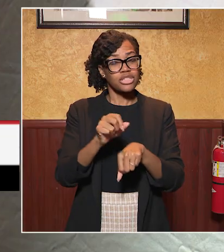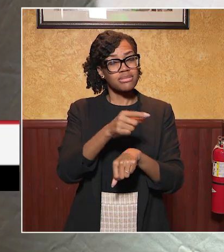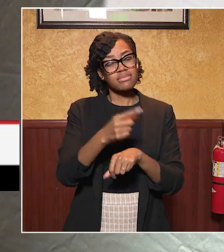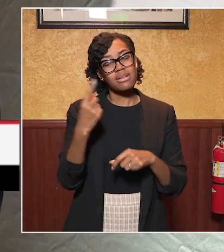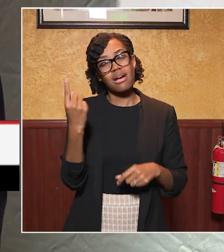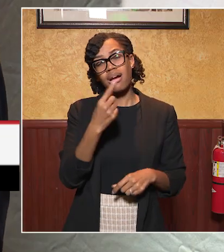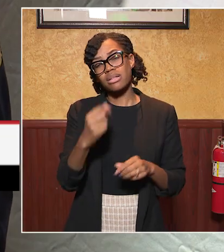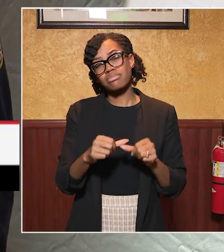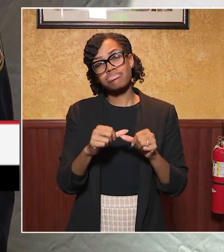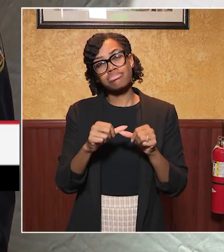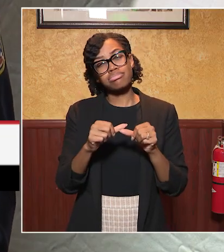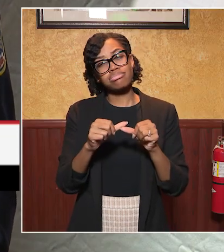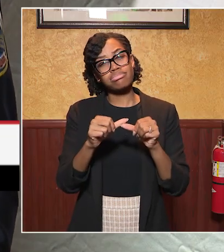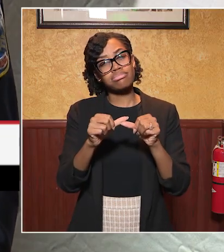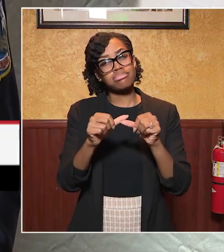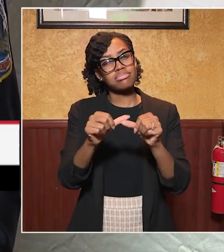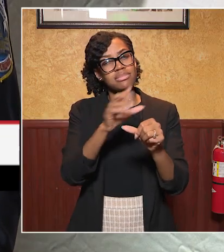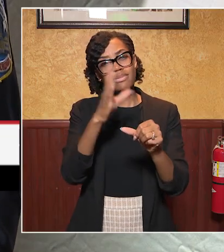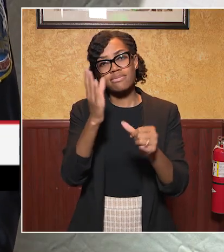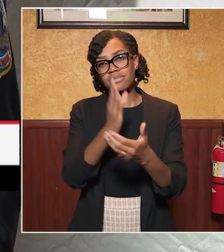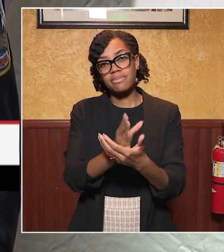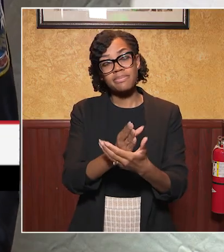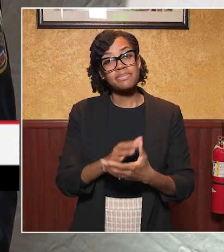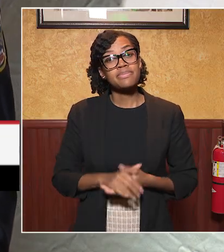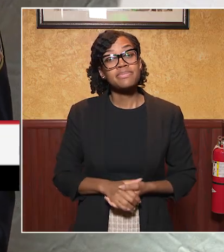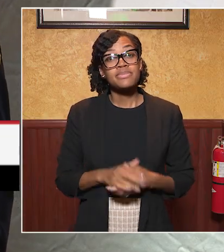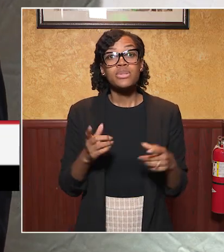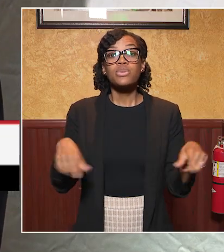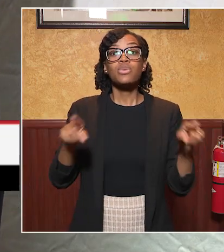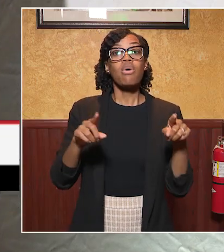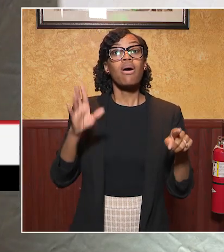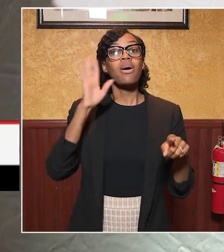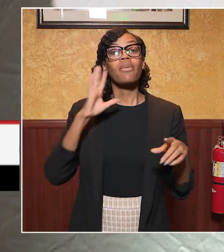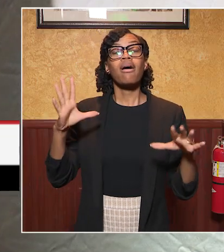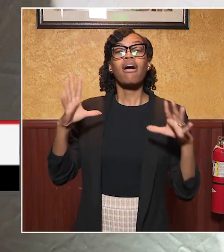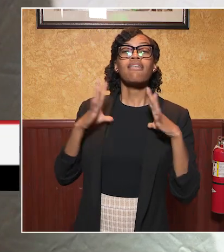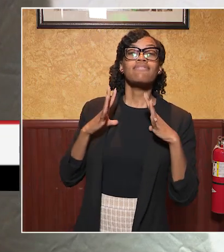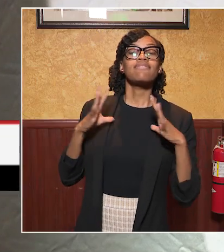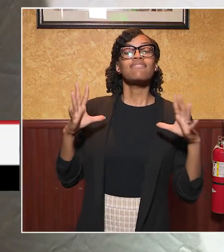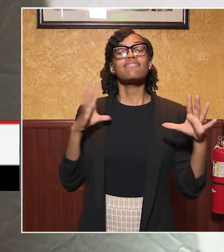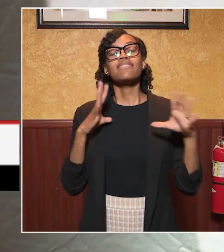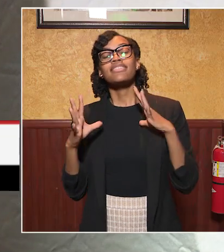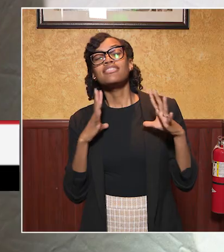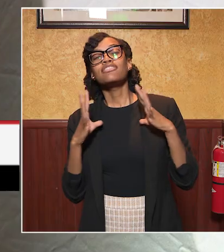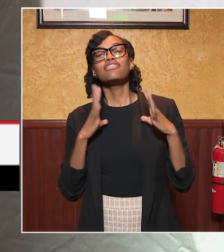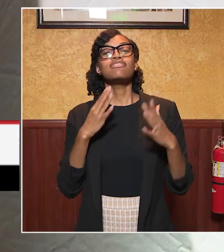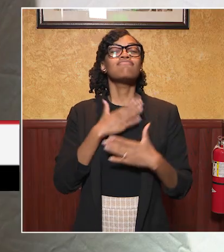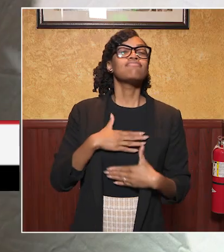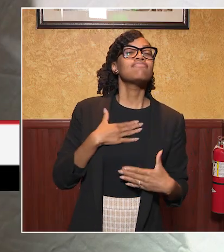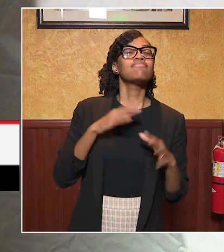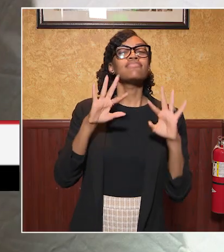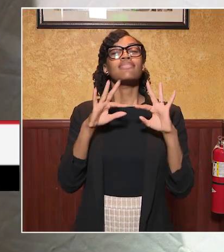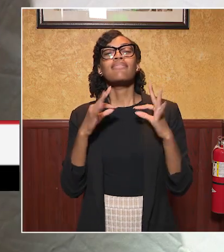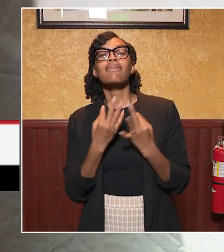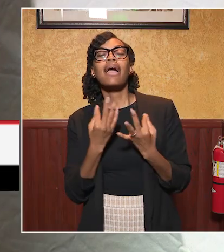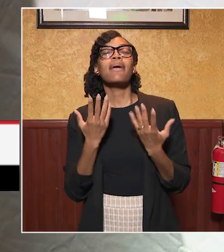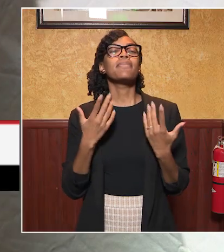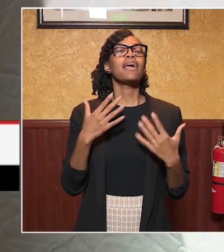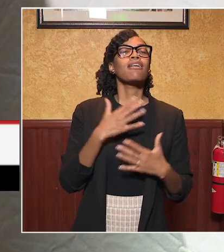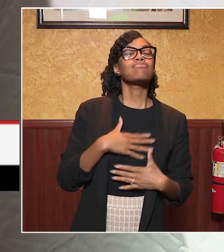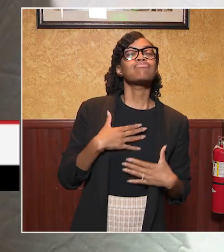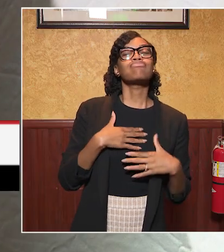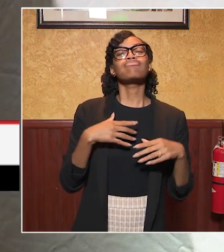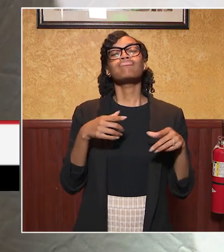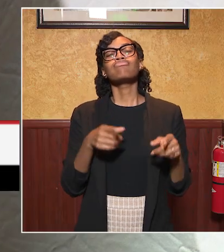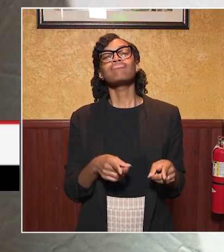wavers. While many of you will be enjoying your time off with your families over the holiday seasons, our officers will be